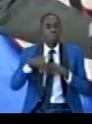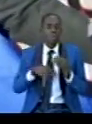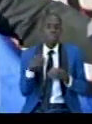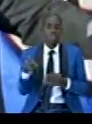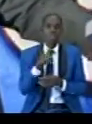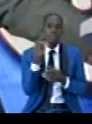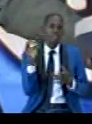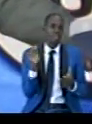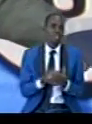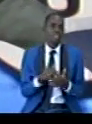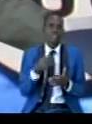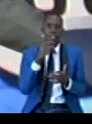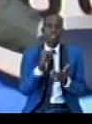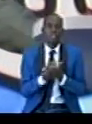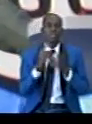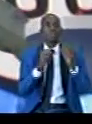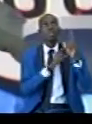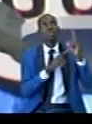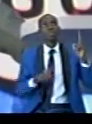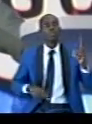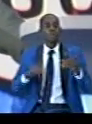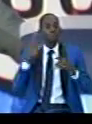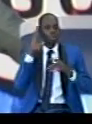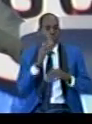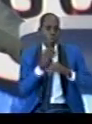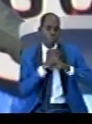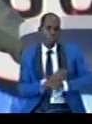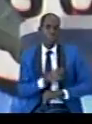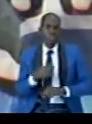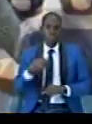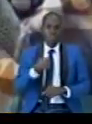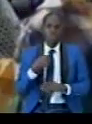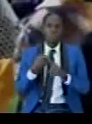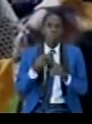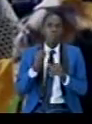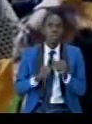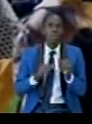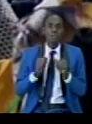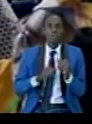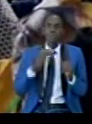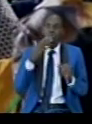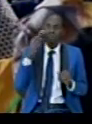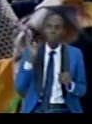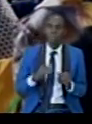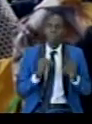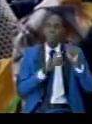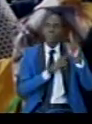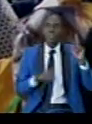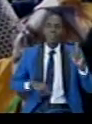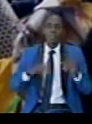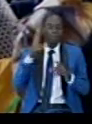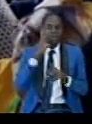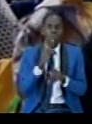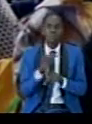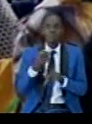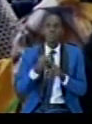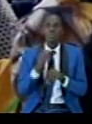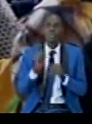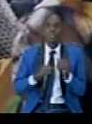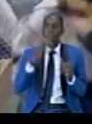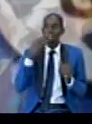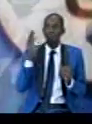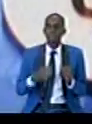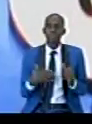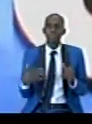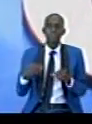apostle, he said, the Lord shall preserve me from every evil. The Lord will preserve you from every evil.